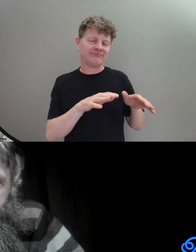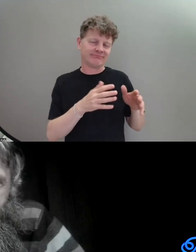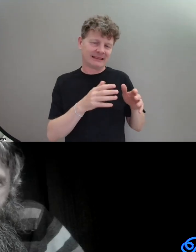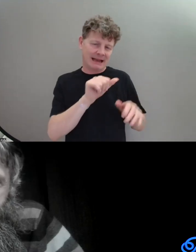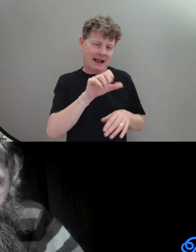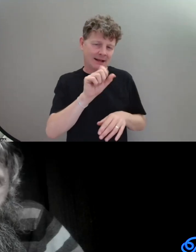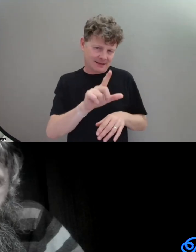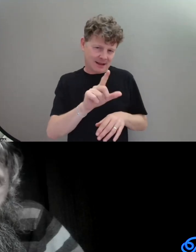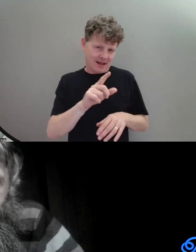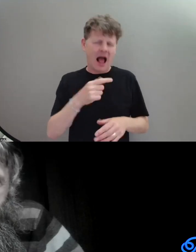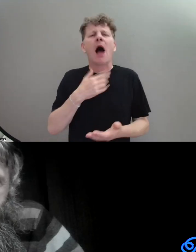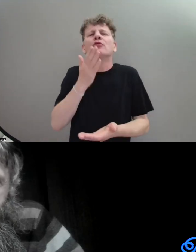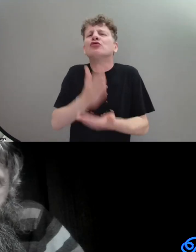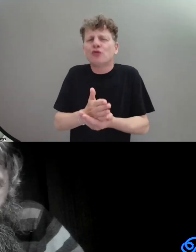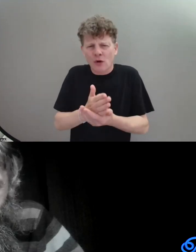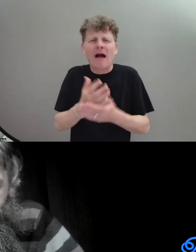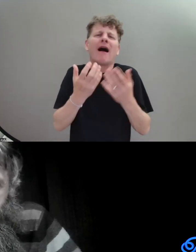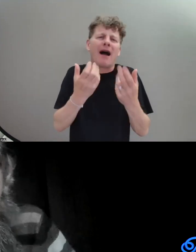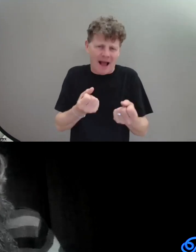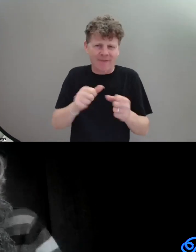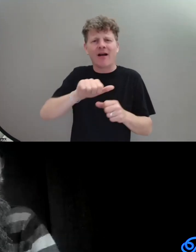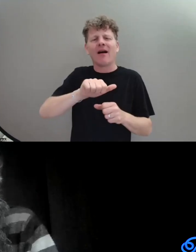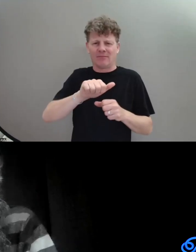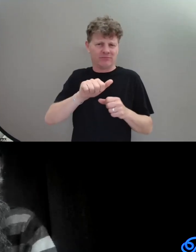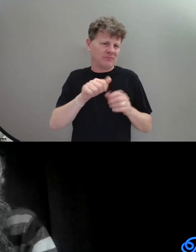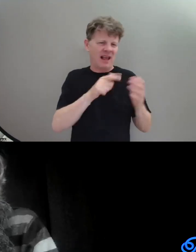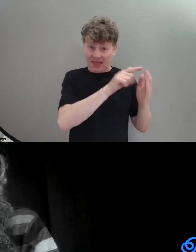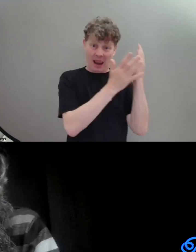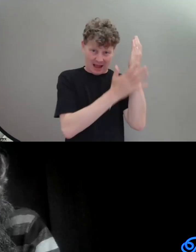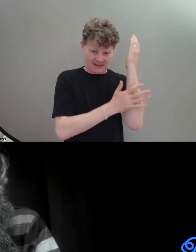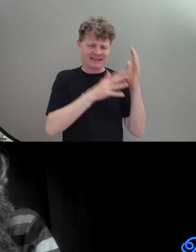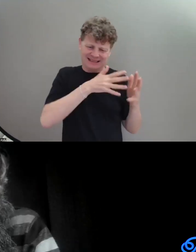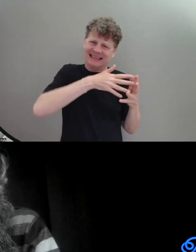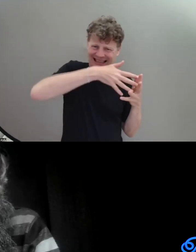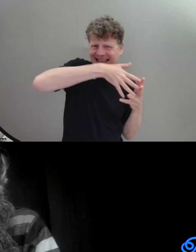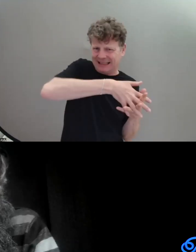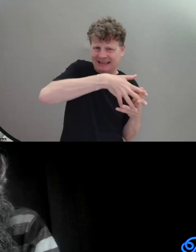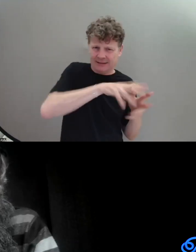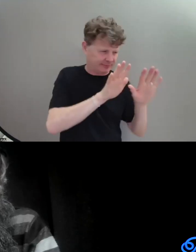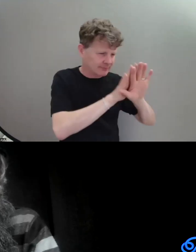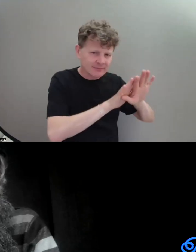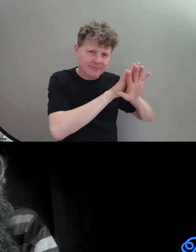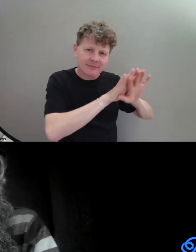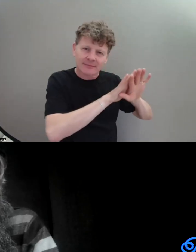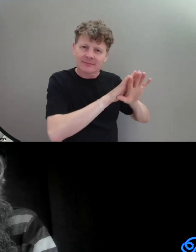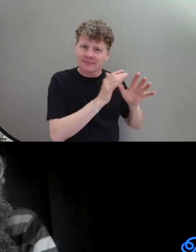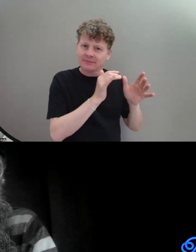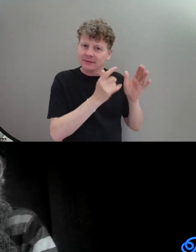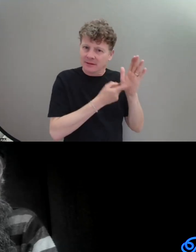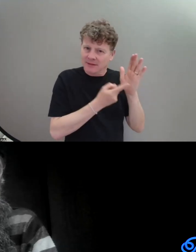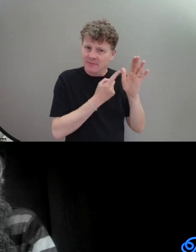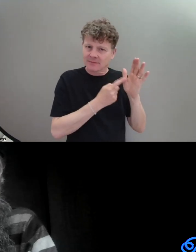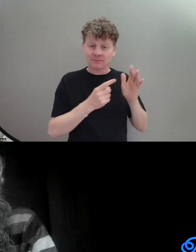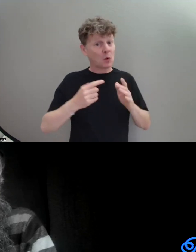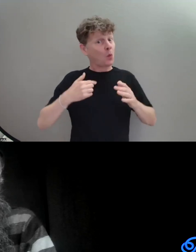it's well integrated into the lexicon. We did not look at